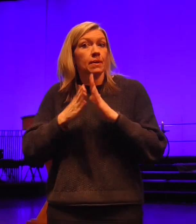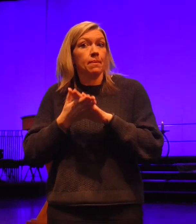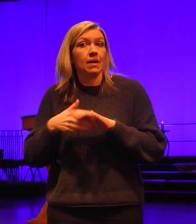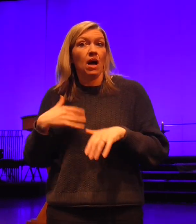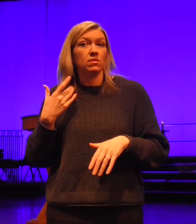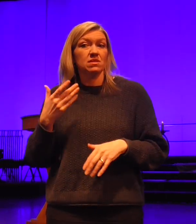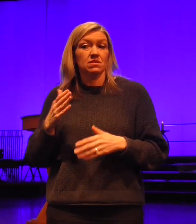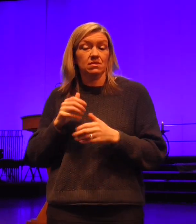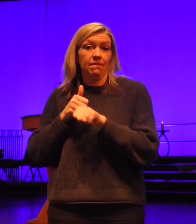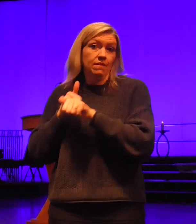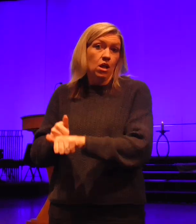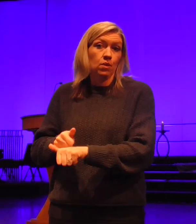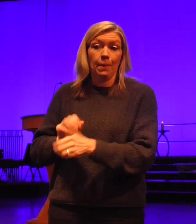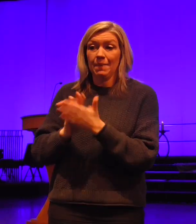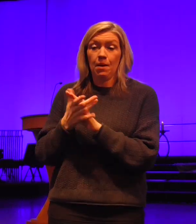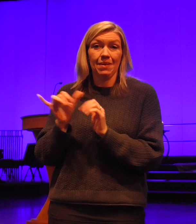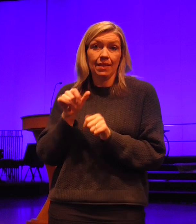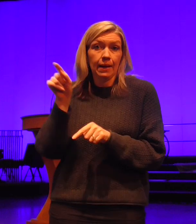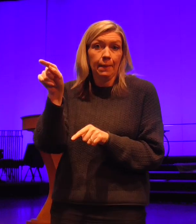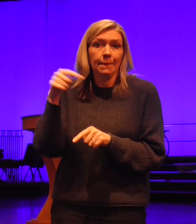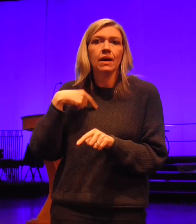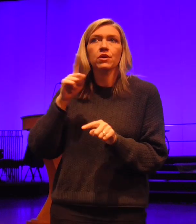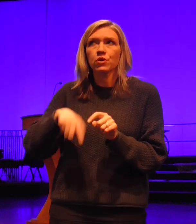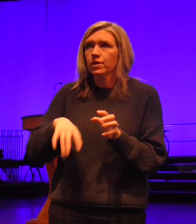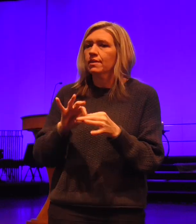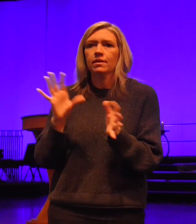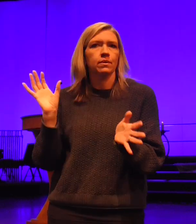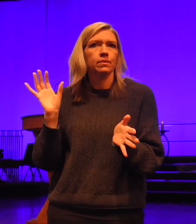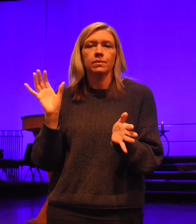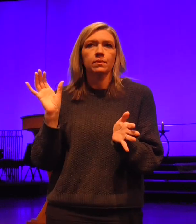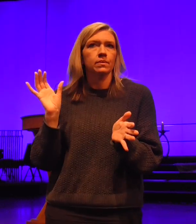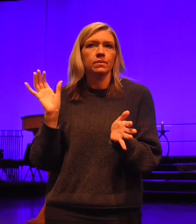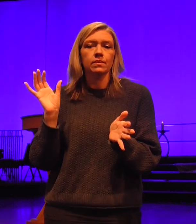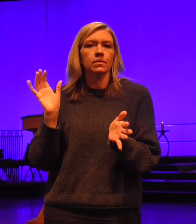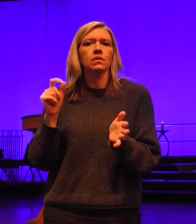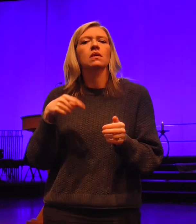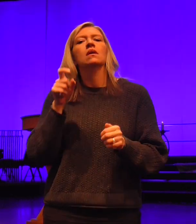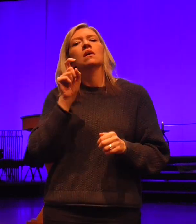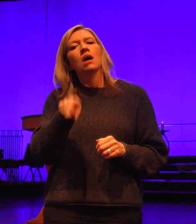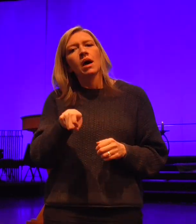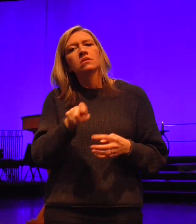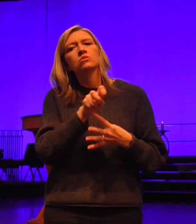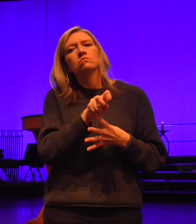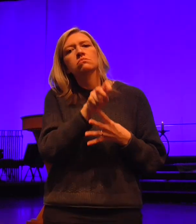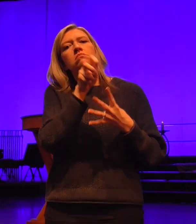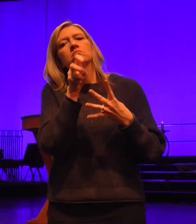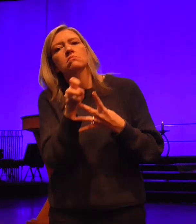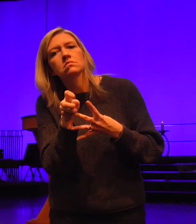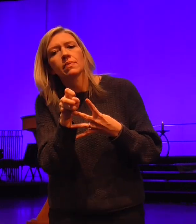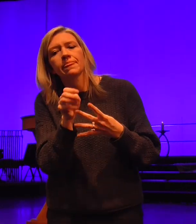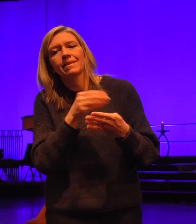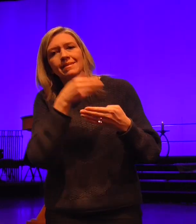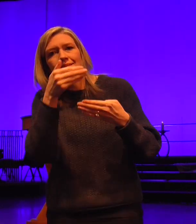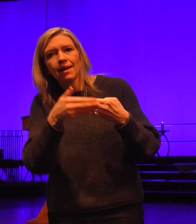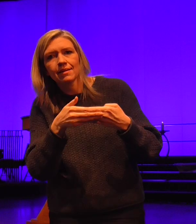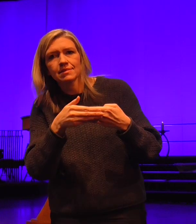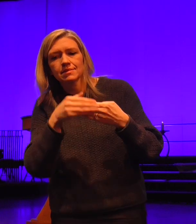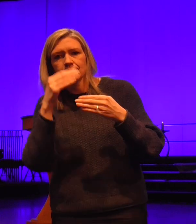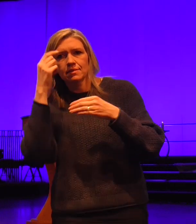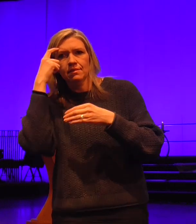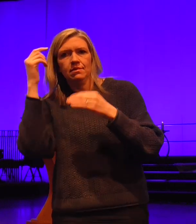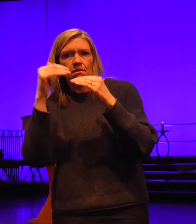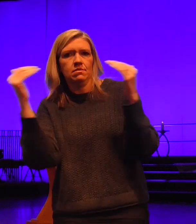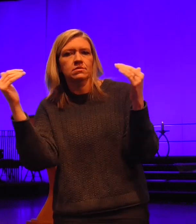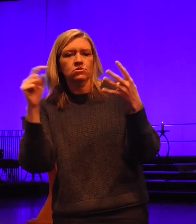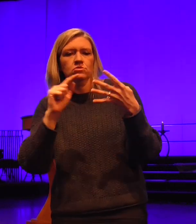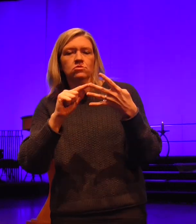him, because I couldn't let it go. And so I had to move into the next consciousness, the next kingdom of consciousness,